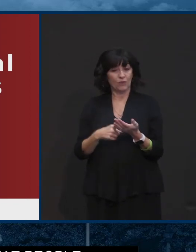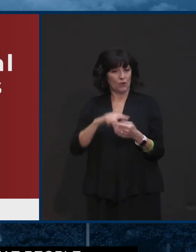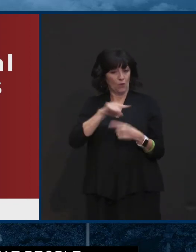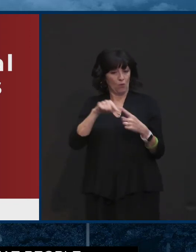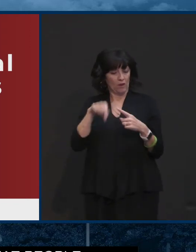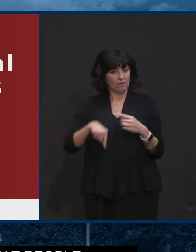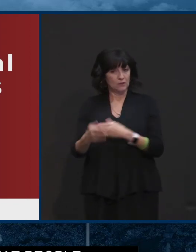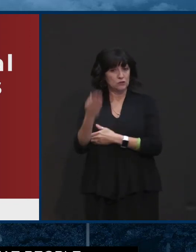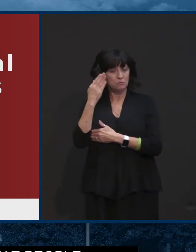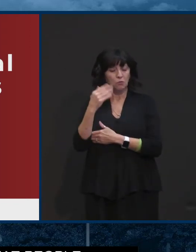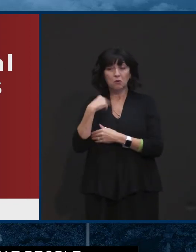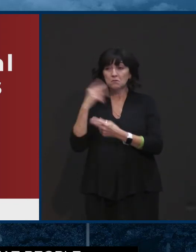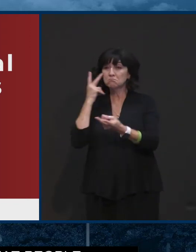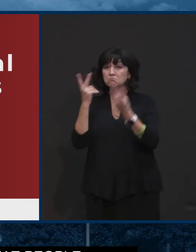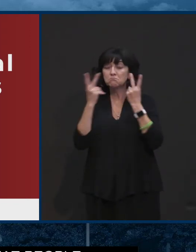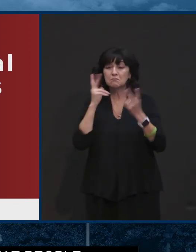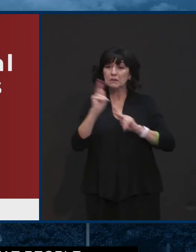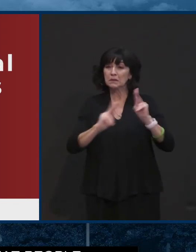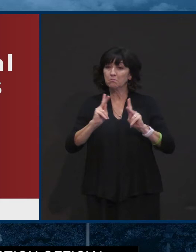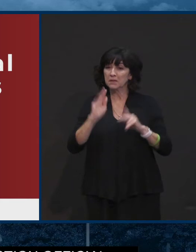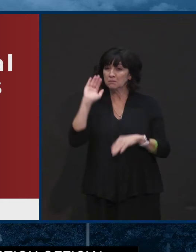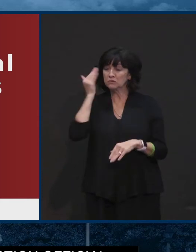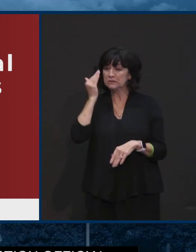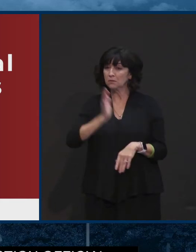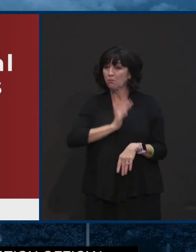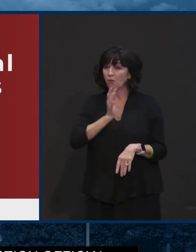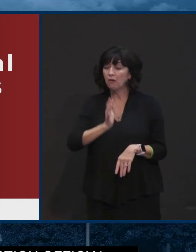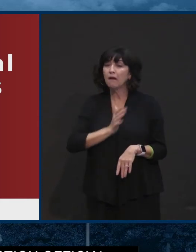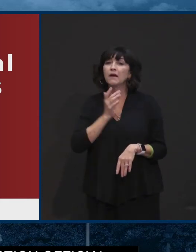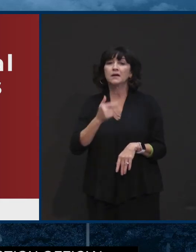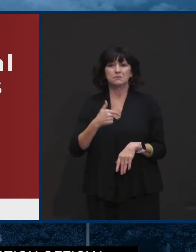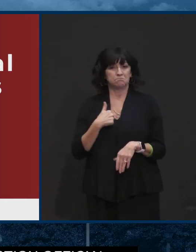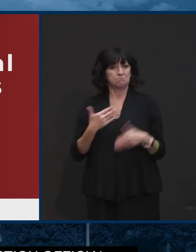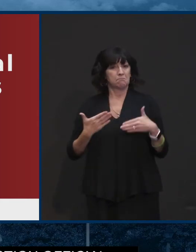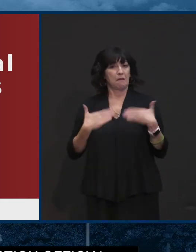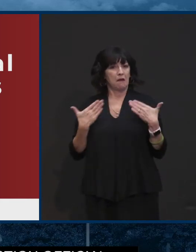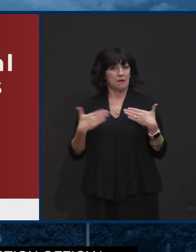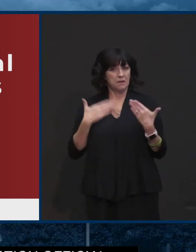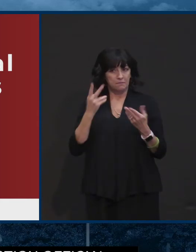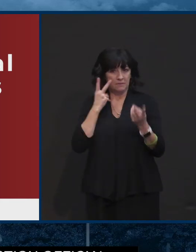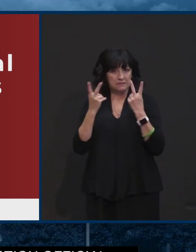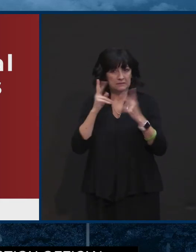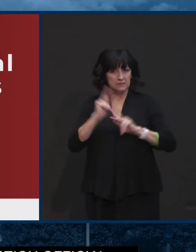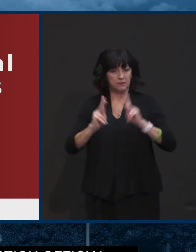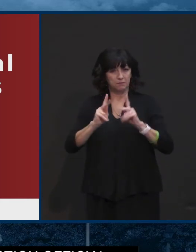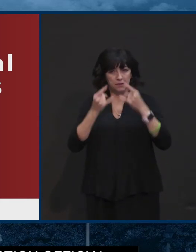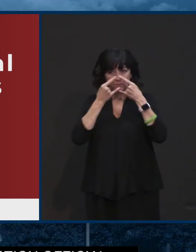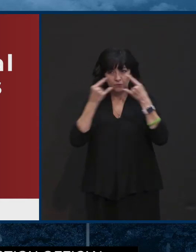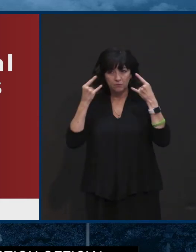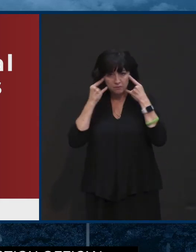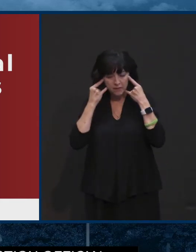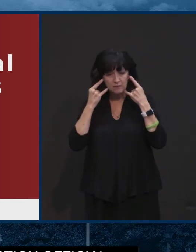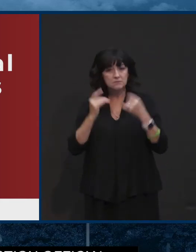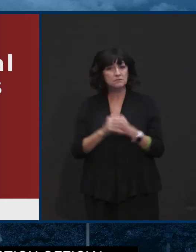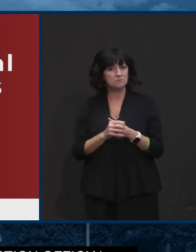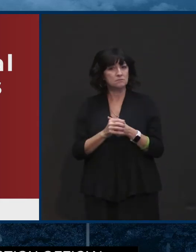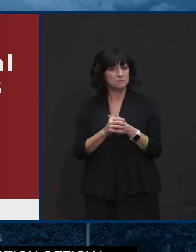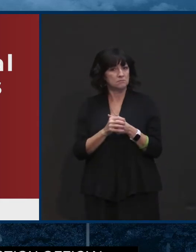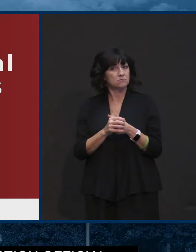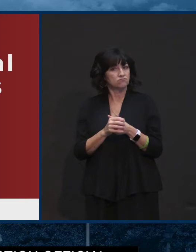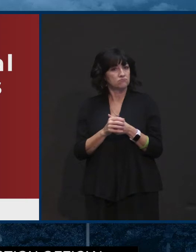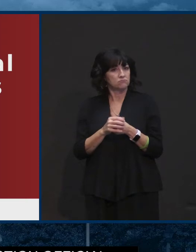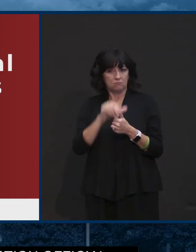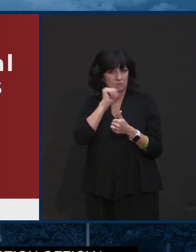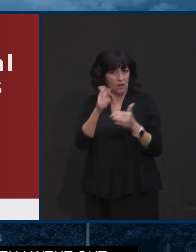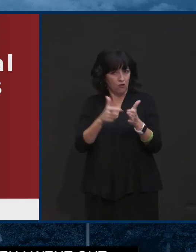everybody seemed very polite. I was really delighted to see so many folks wearing masks, which weren't